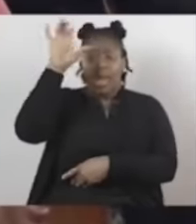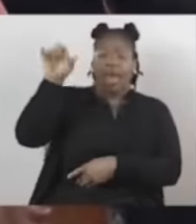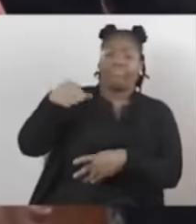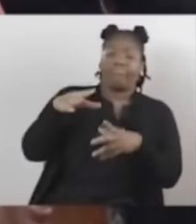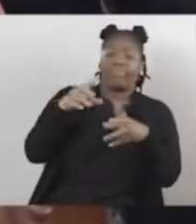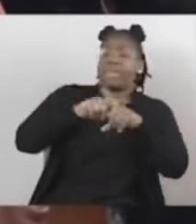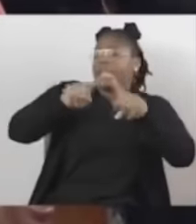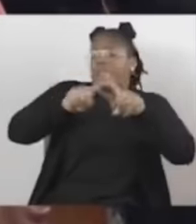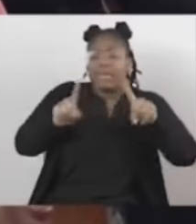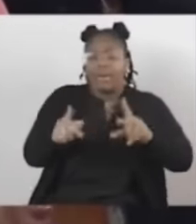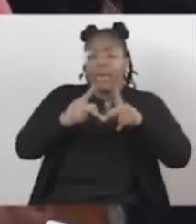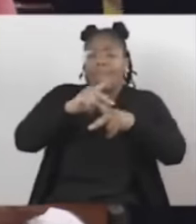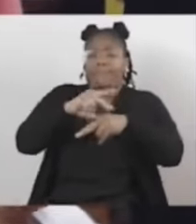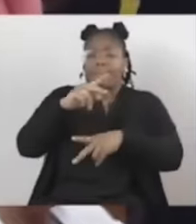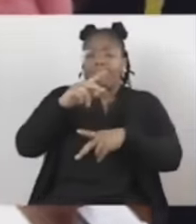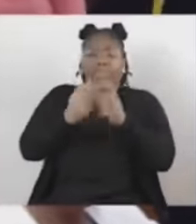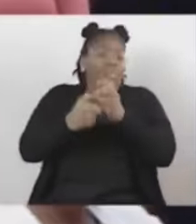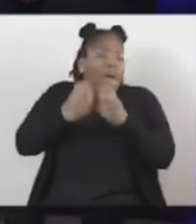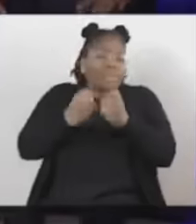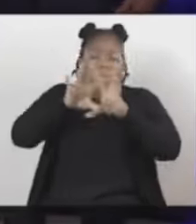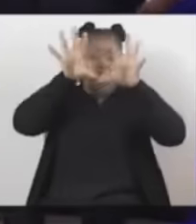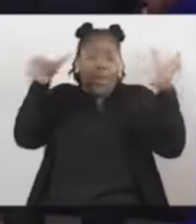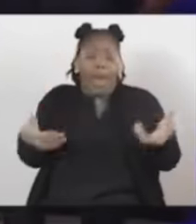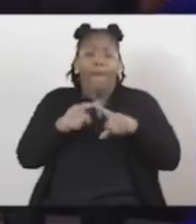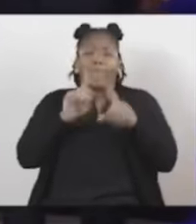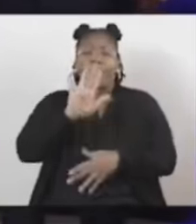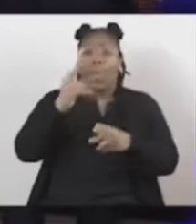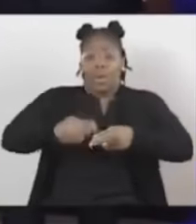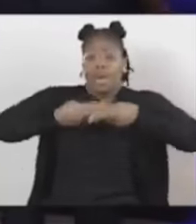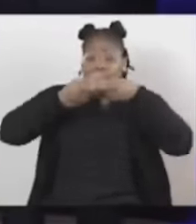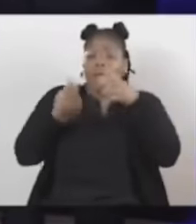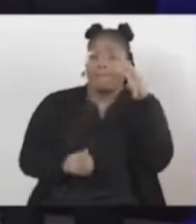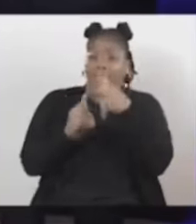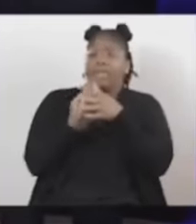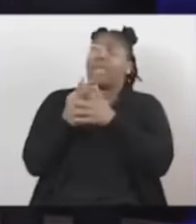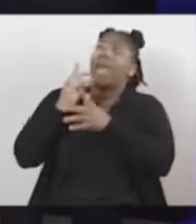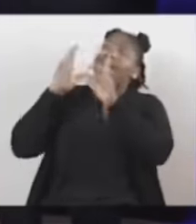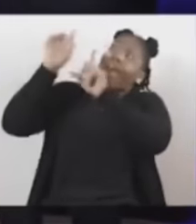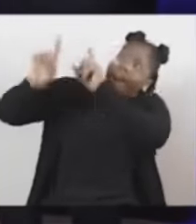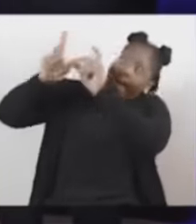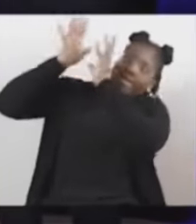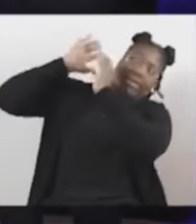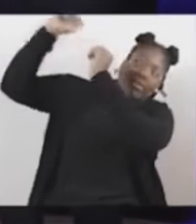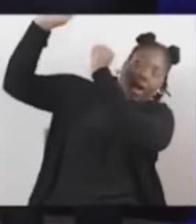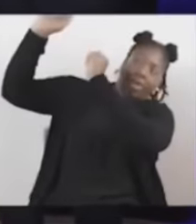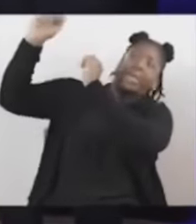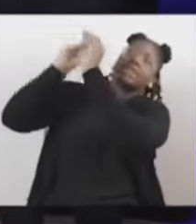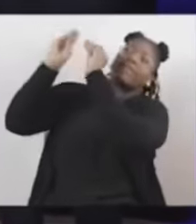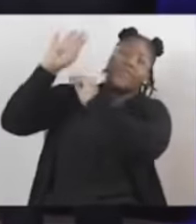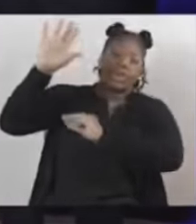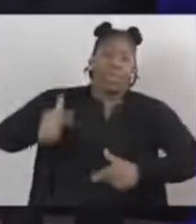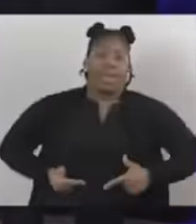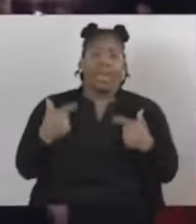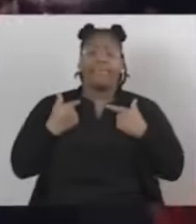were strategizing all that, your name came up and I asked the Father to fix your loose